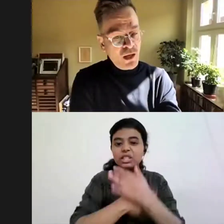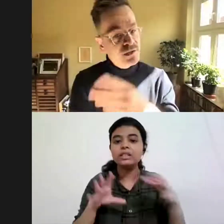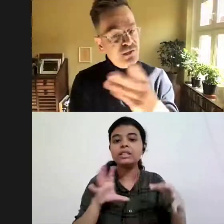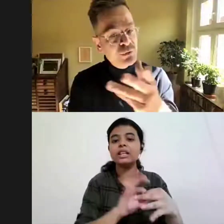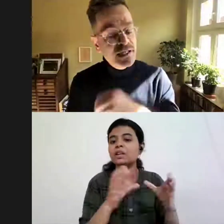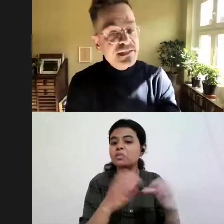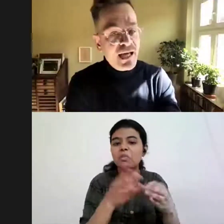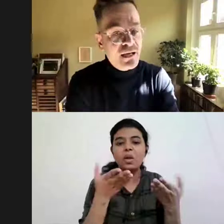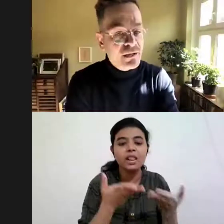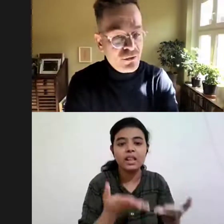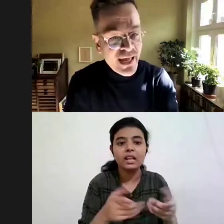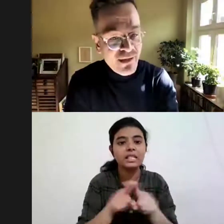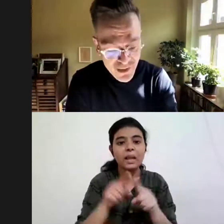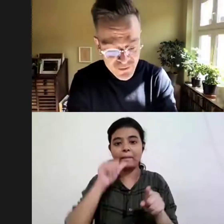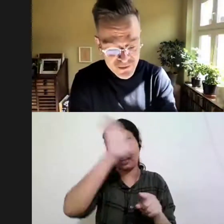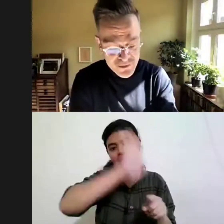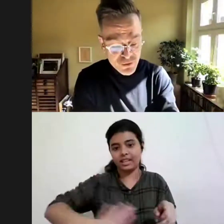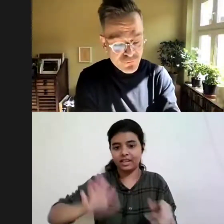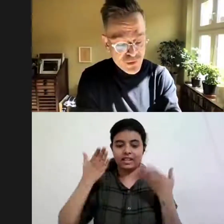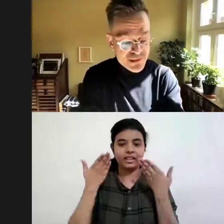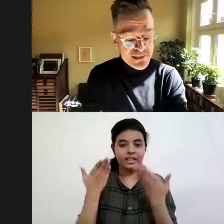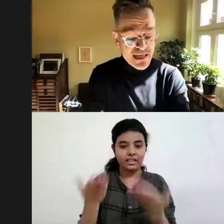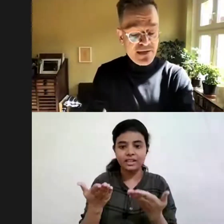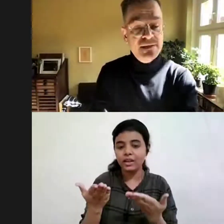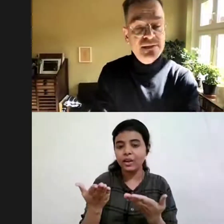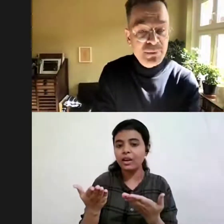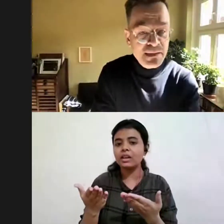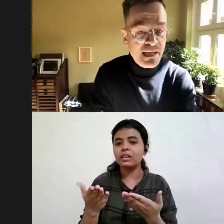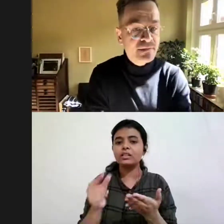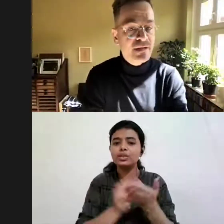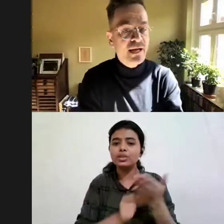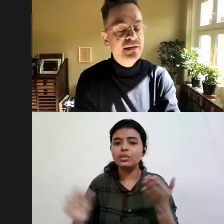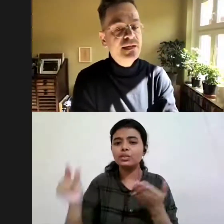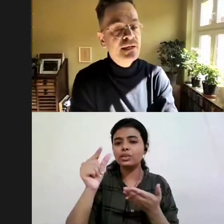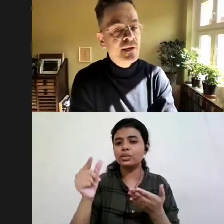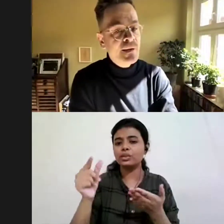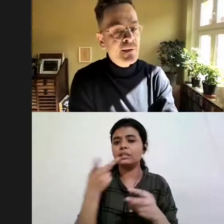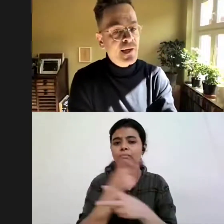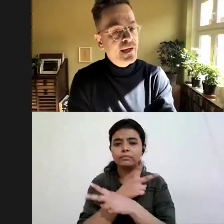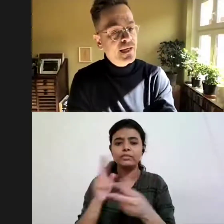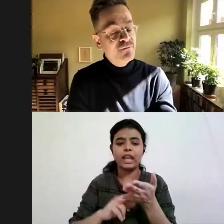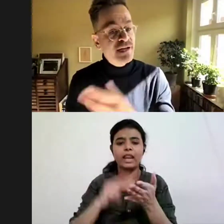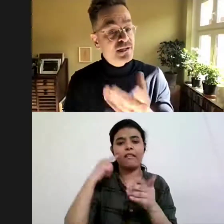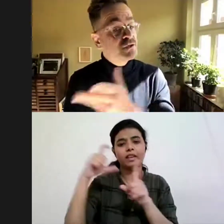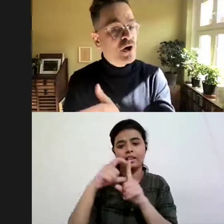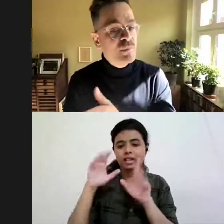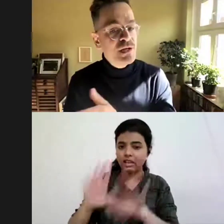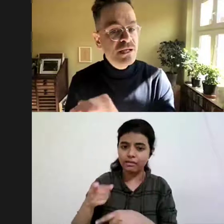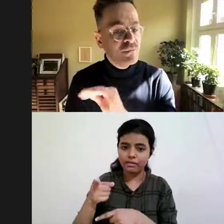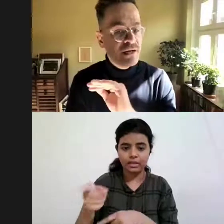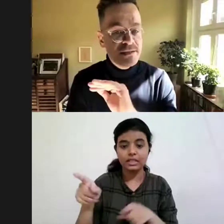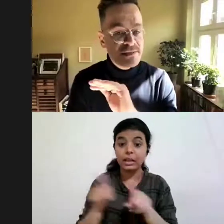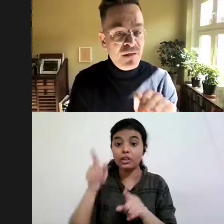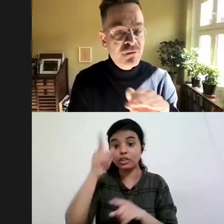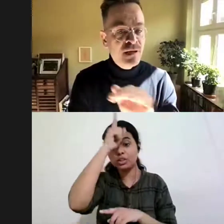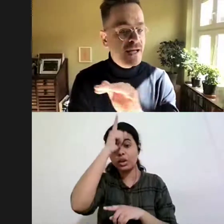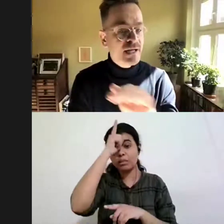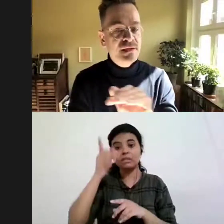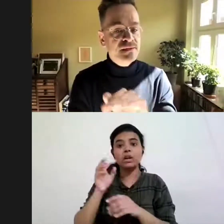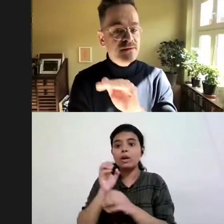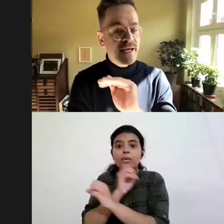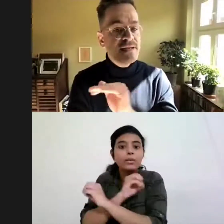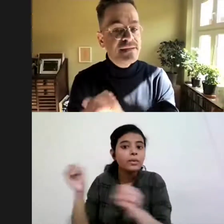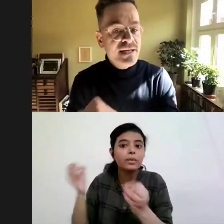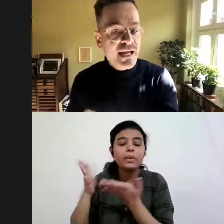You in India, you are having this universal design discipline at NID, In fact, in Germany, there is nothing